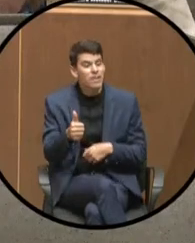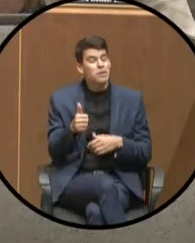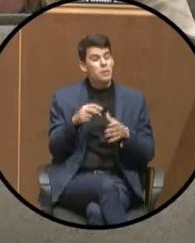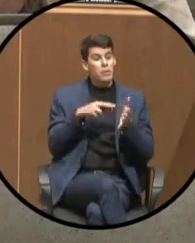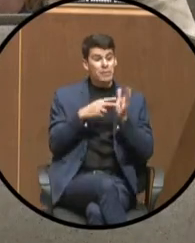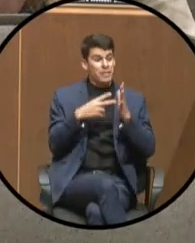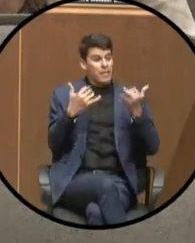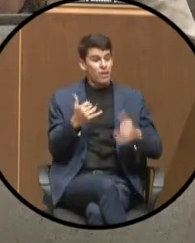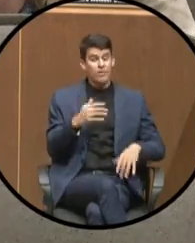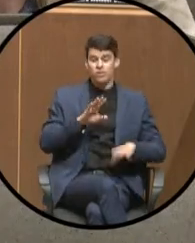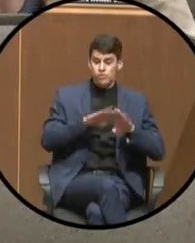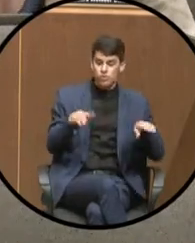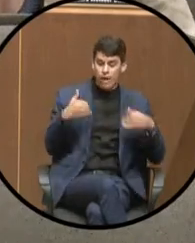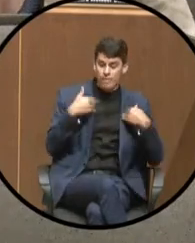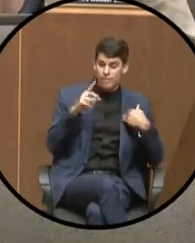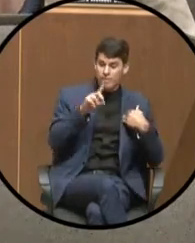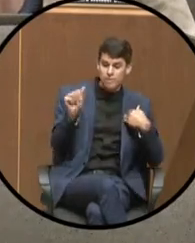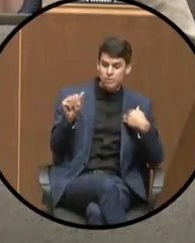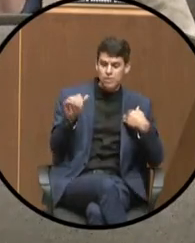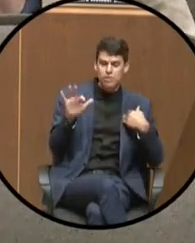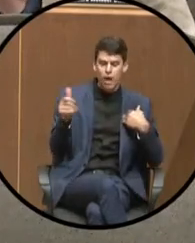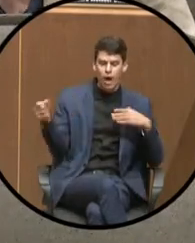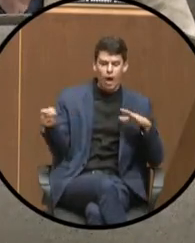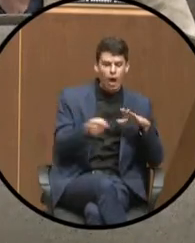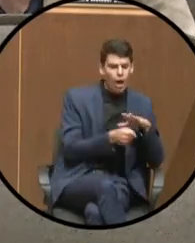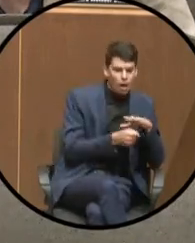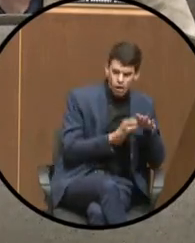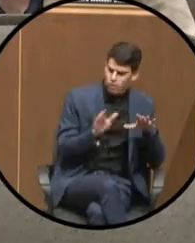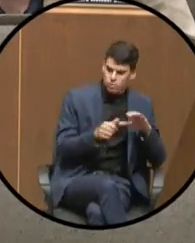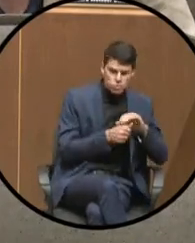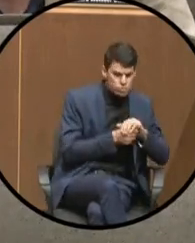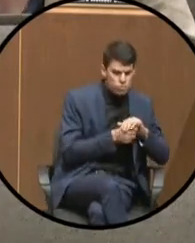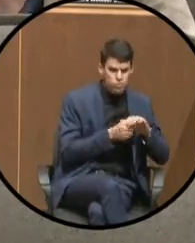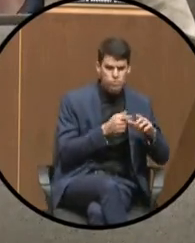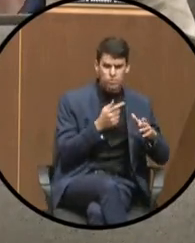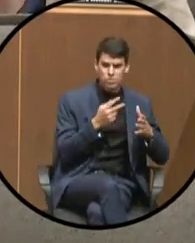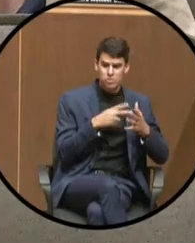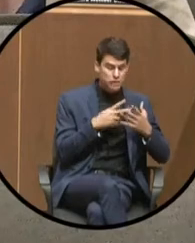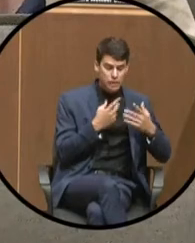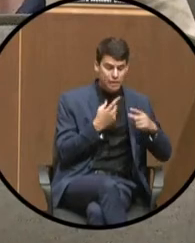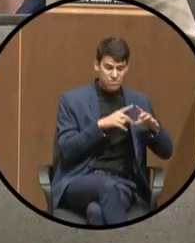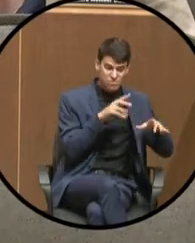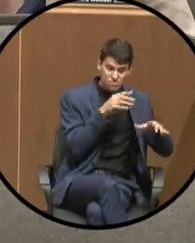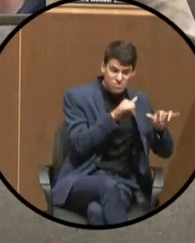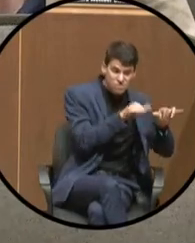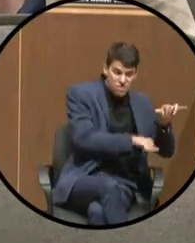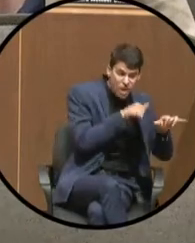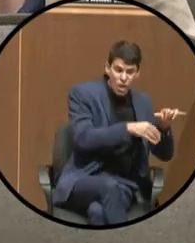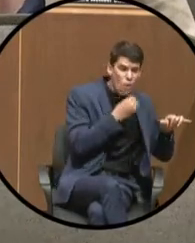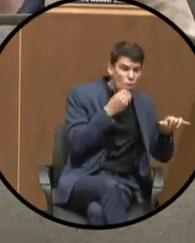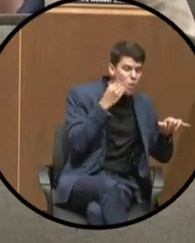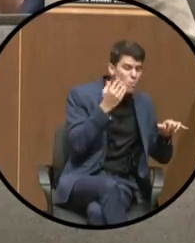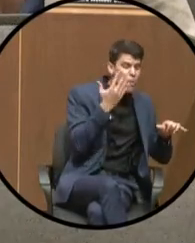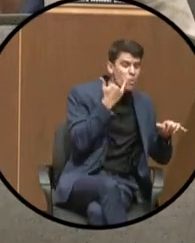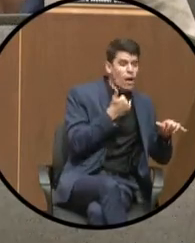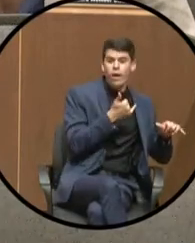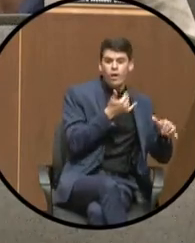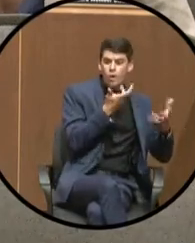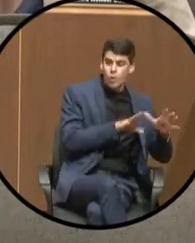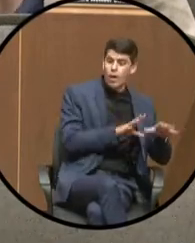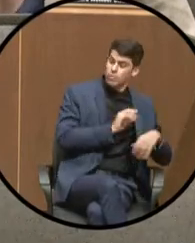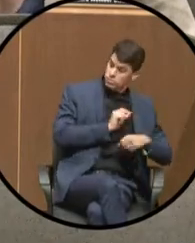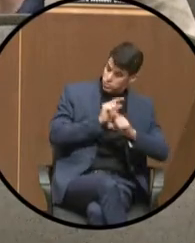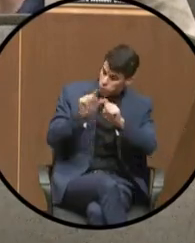with disabilities back into the shadows. They're not going to be able to come to school. They're going to be deprived of their free and appropriate